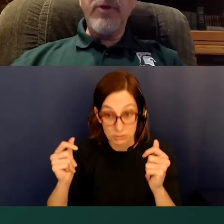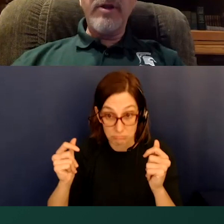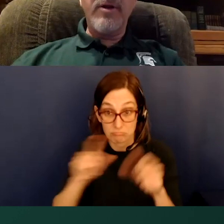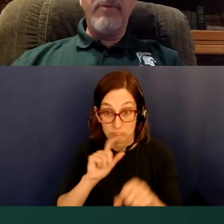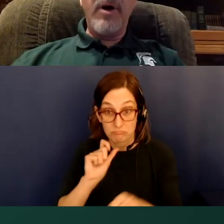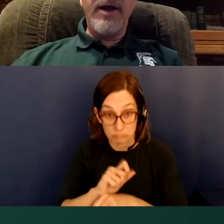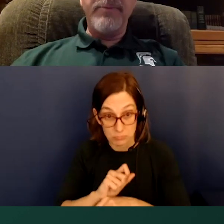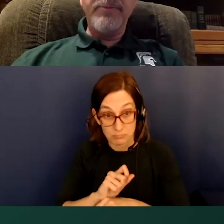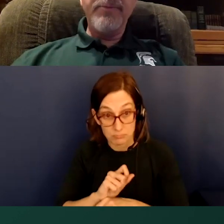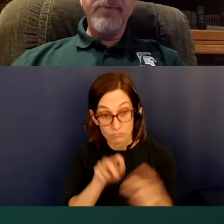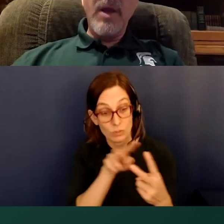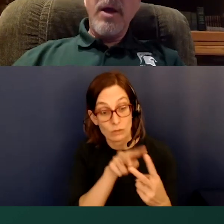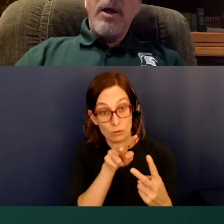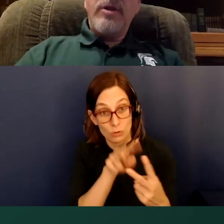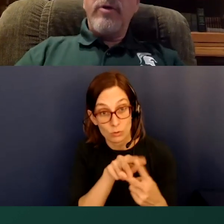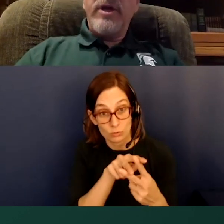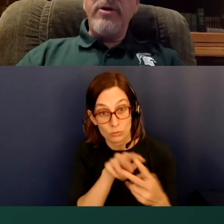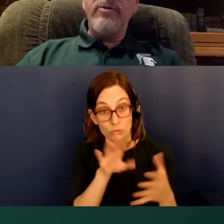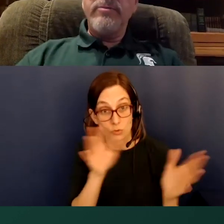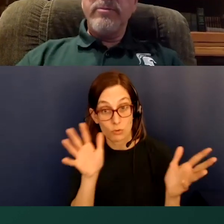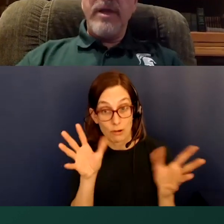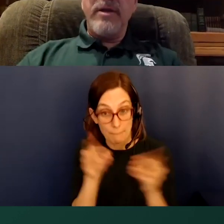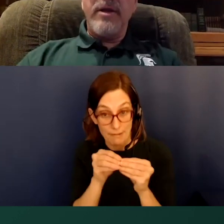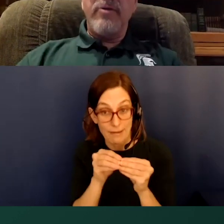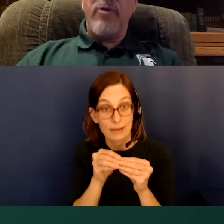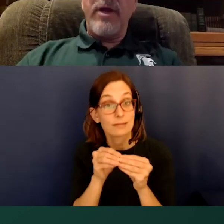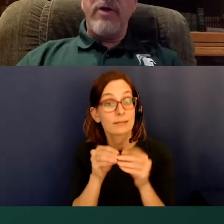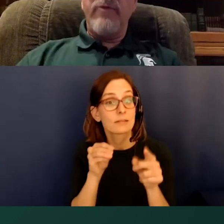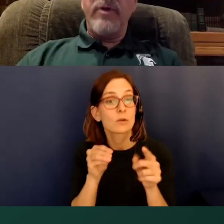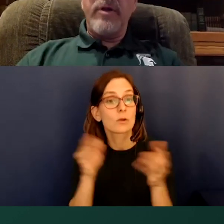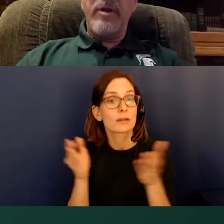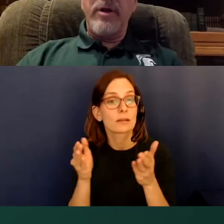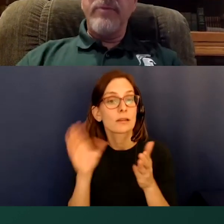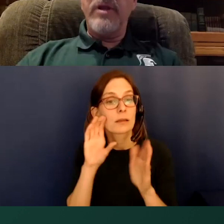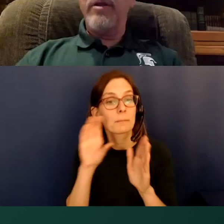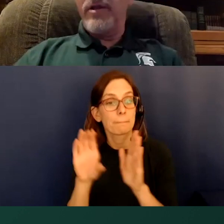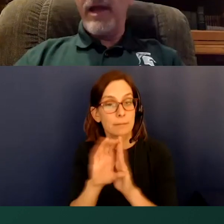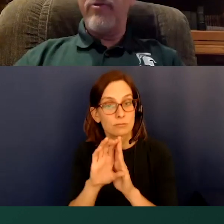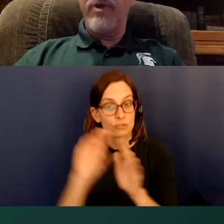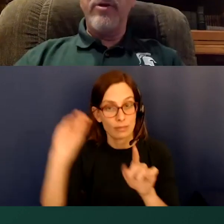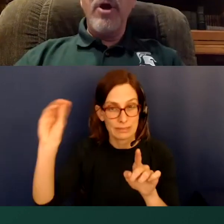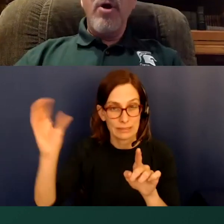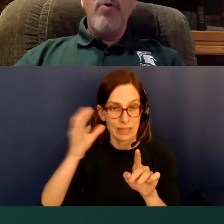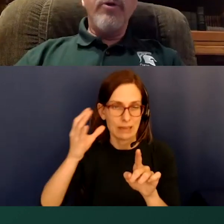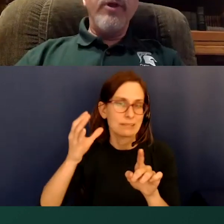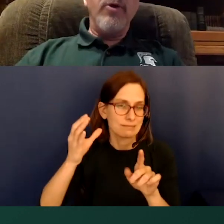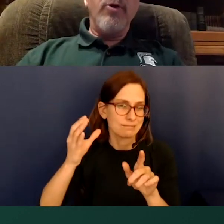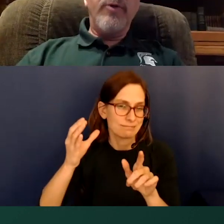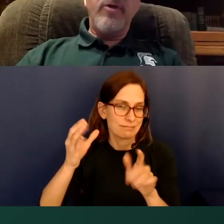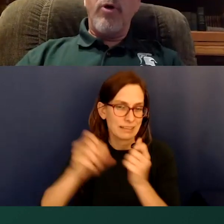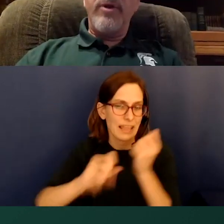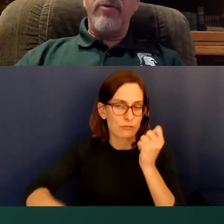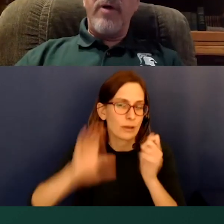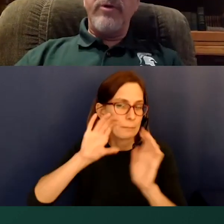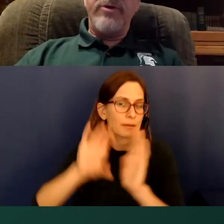Those two things combine. So here is a drawing of the sun. This is exaggerated with the